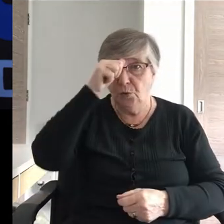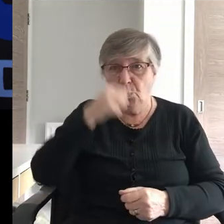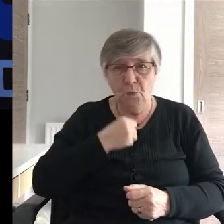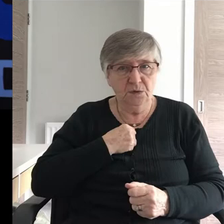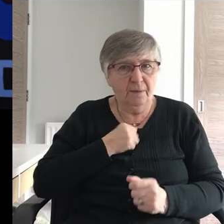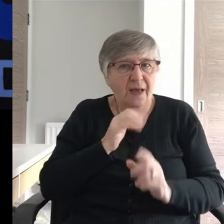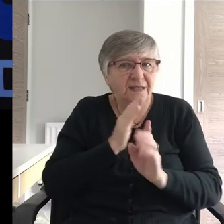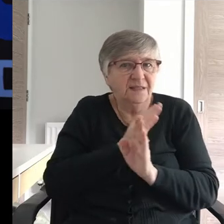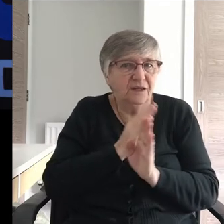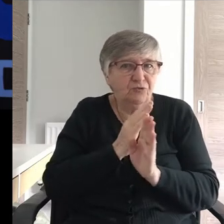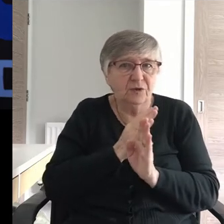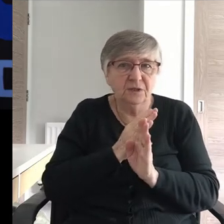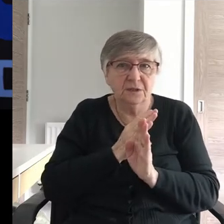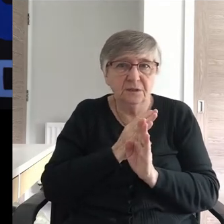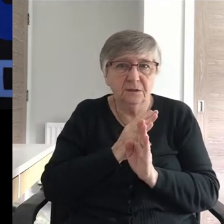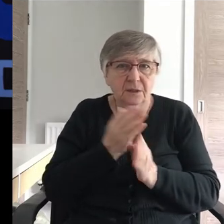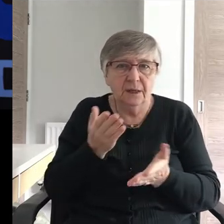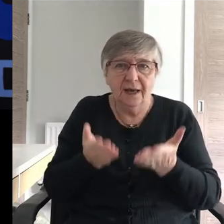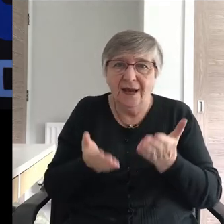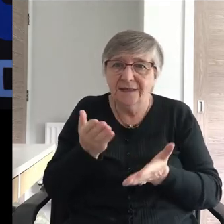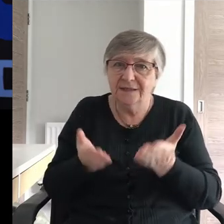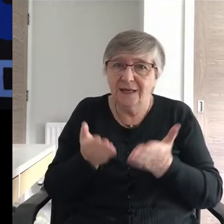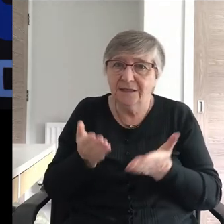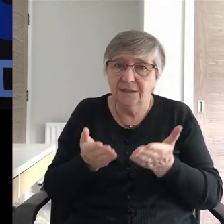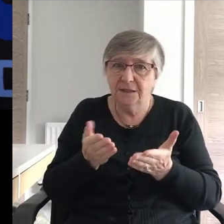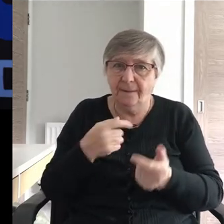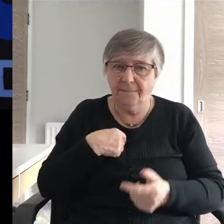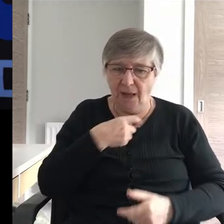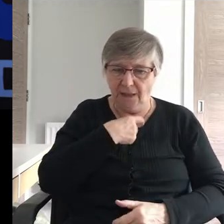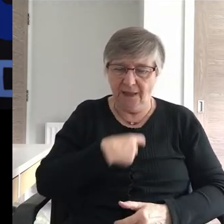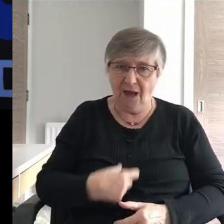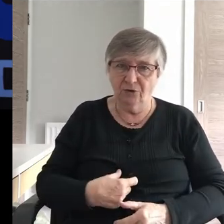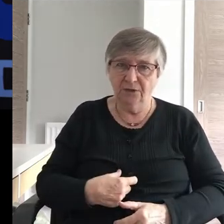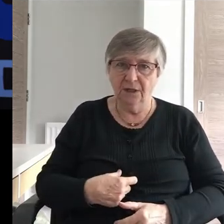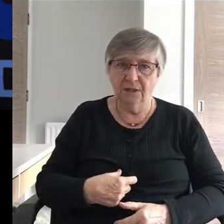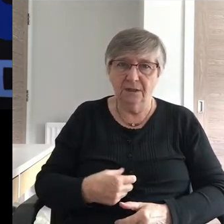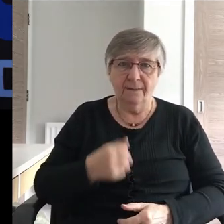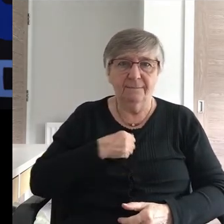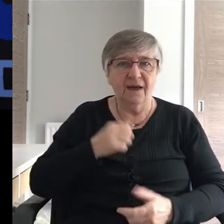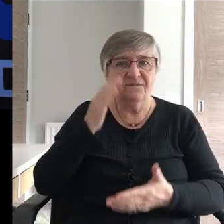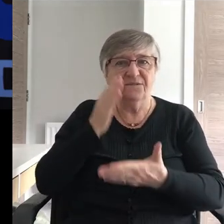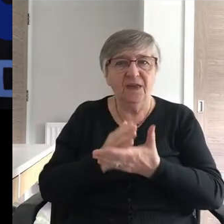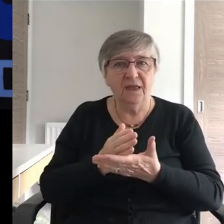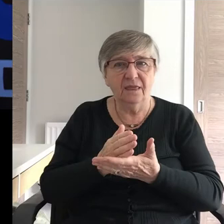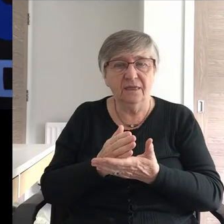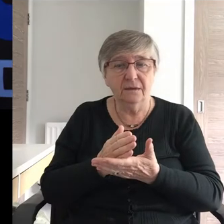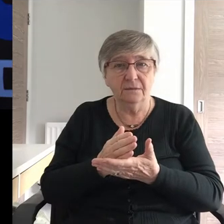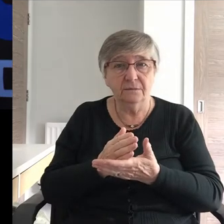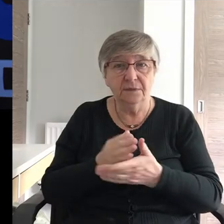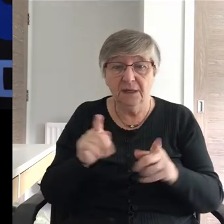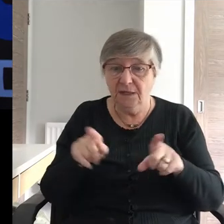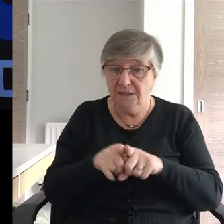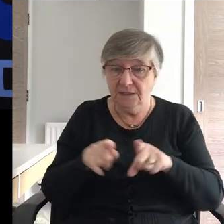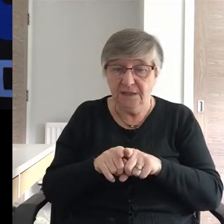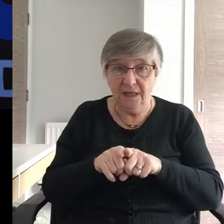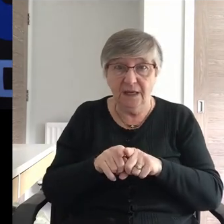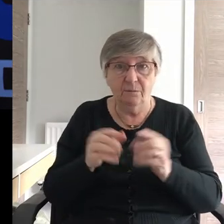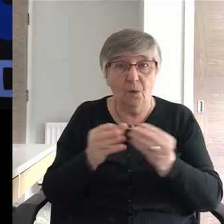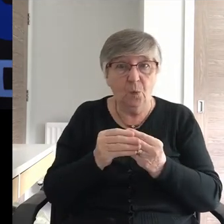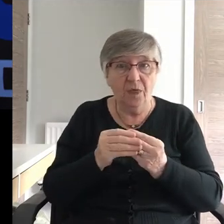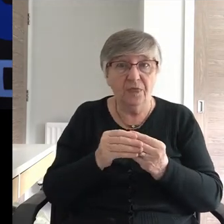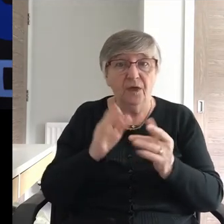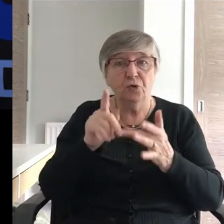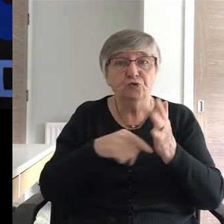inmost secrets, assesses accurately our character and faith. So it was with the procession